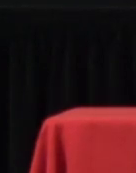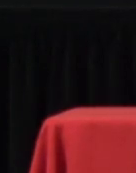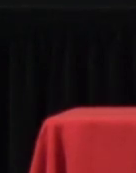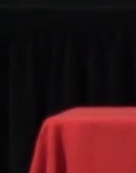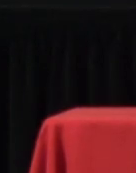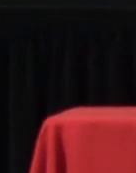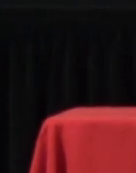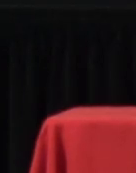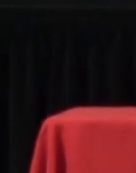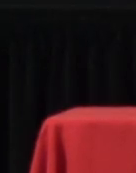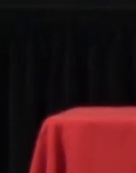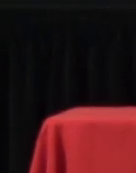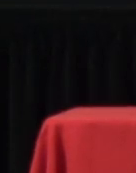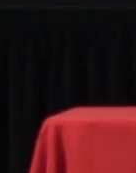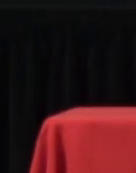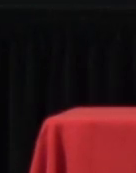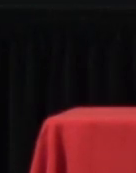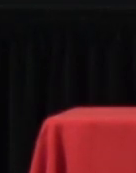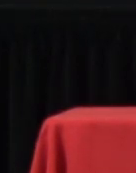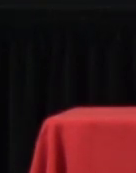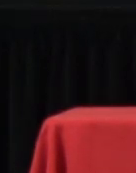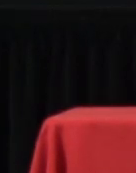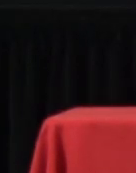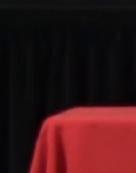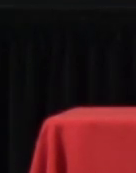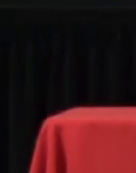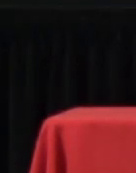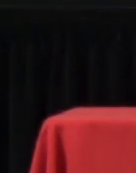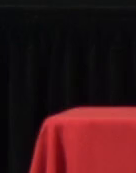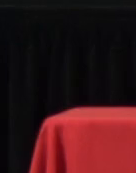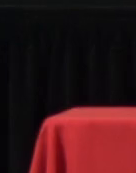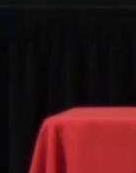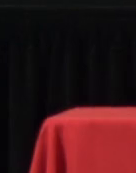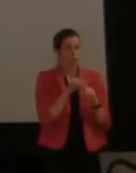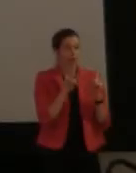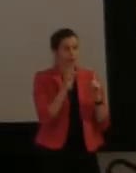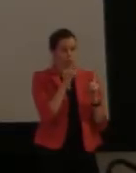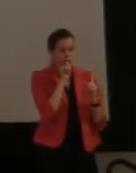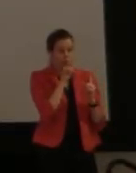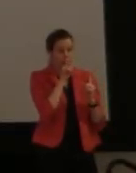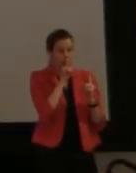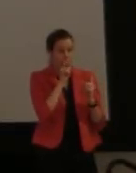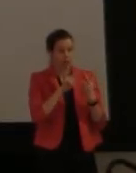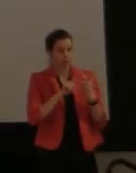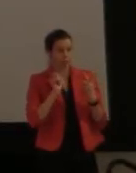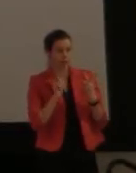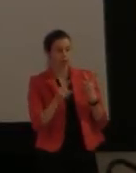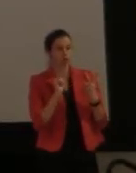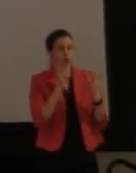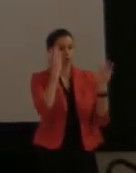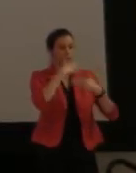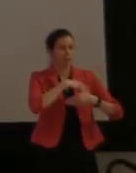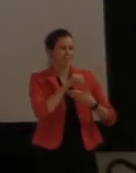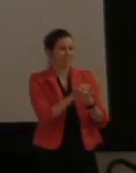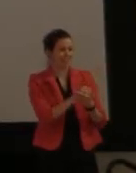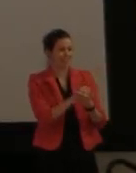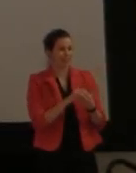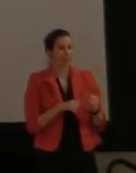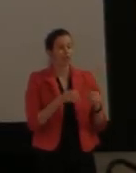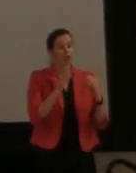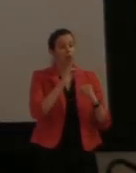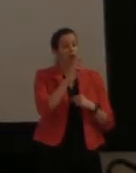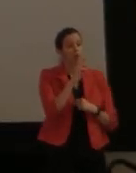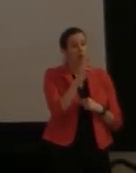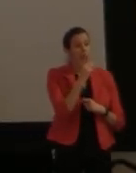gender allows you to capture that information that you otherwise might miss. In terms of when and what you